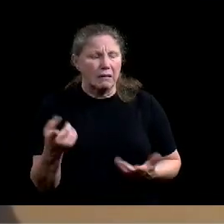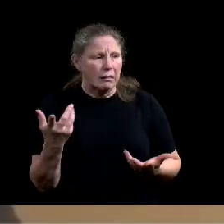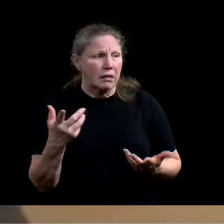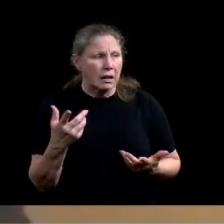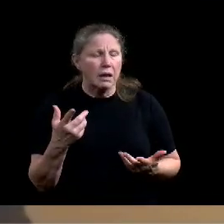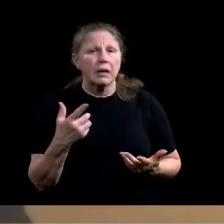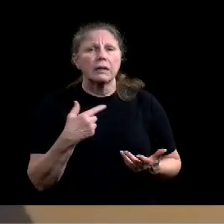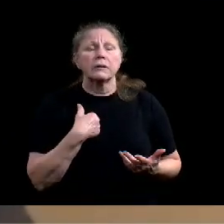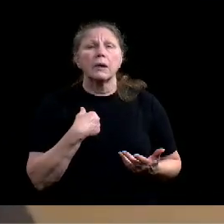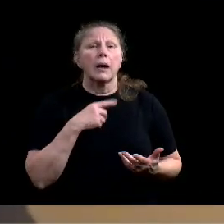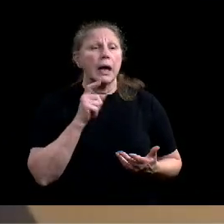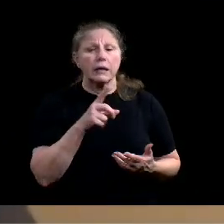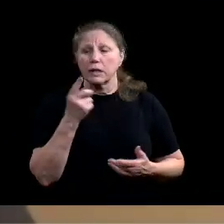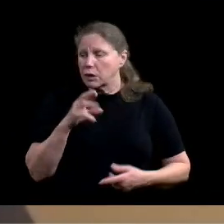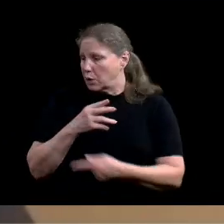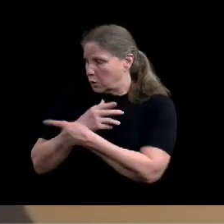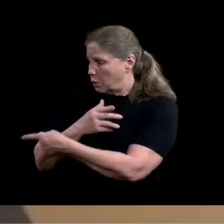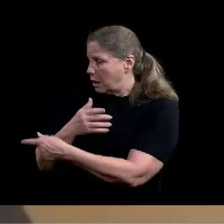words.